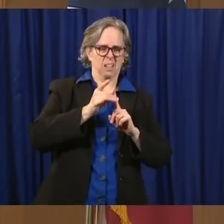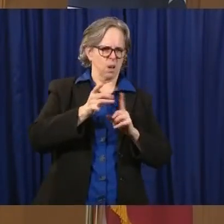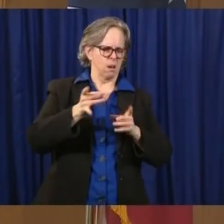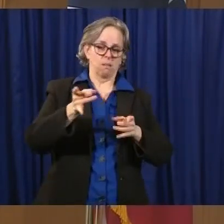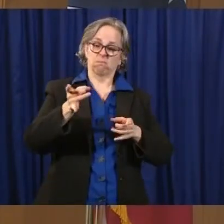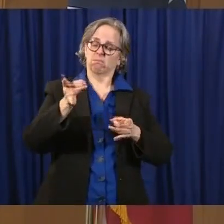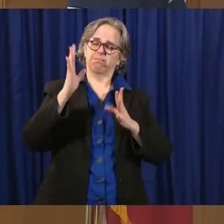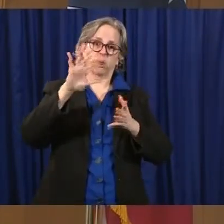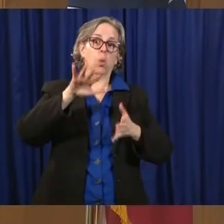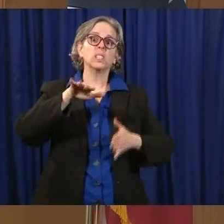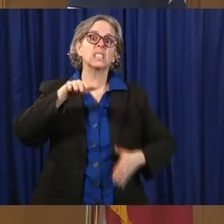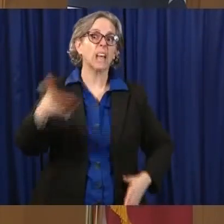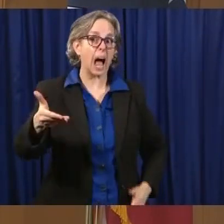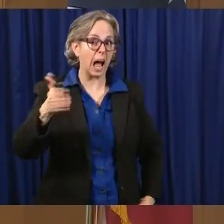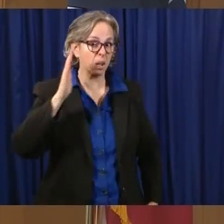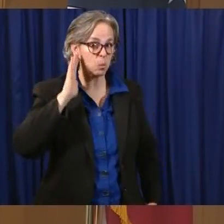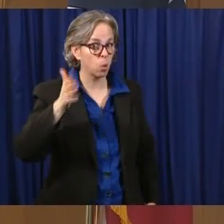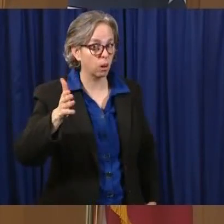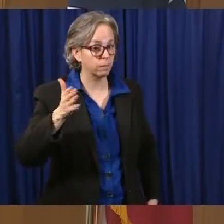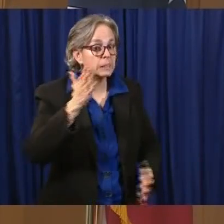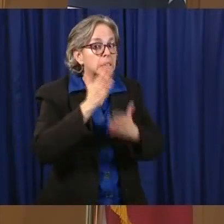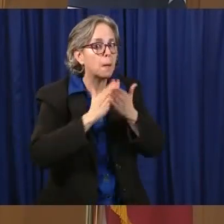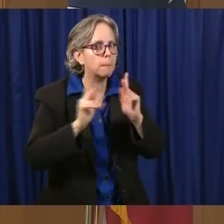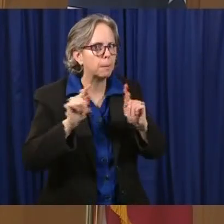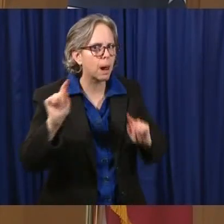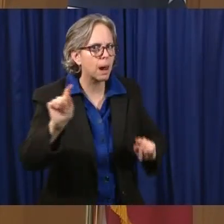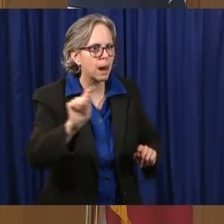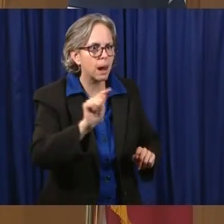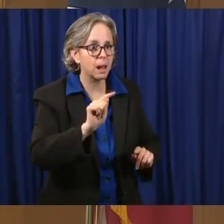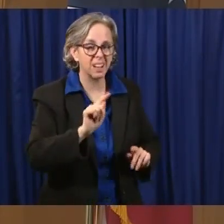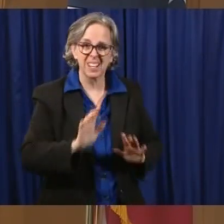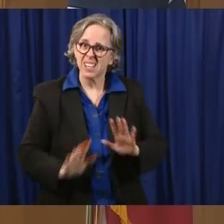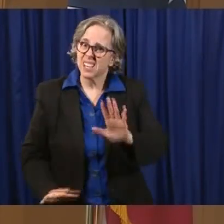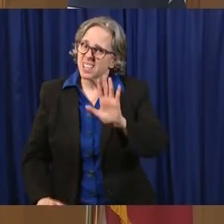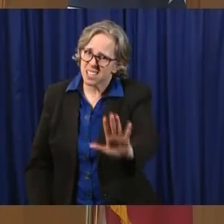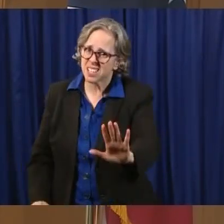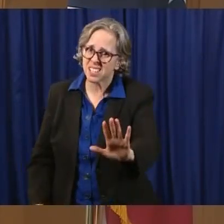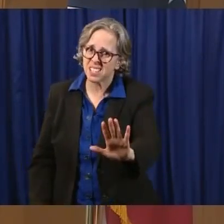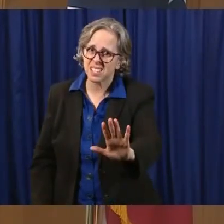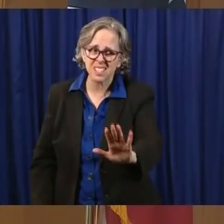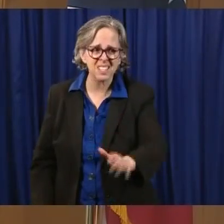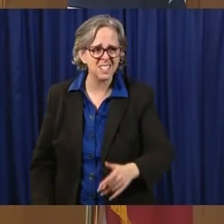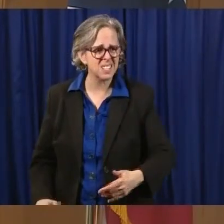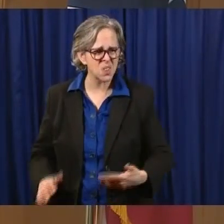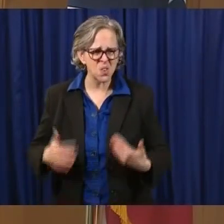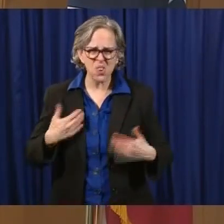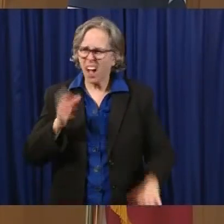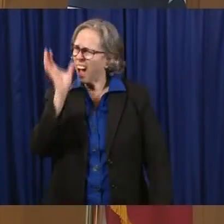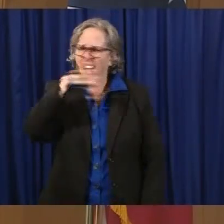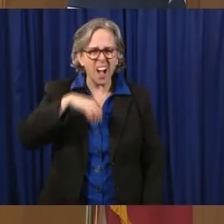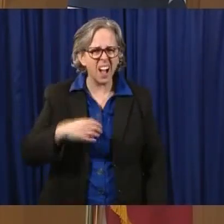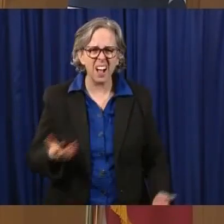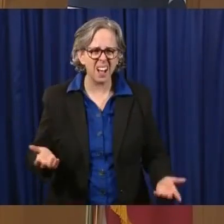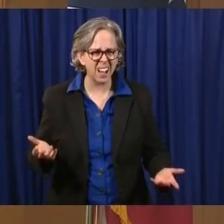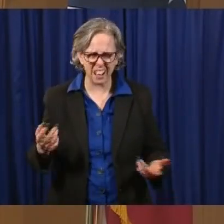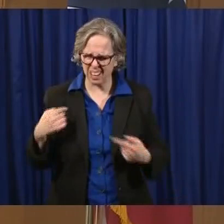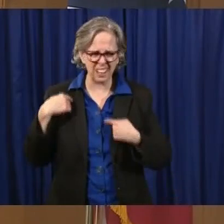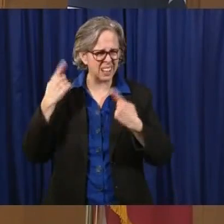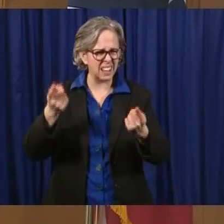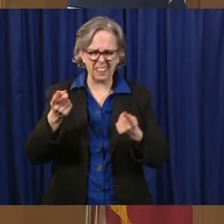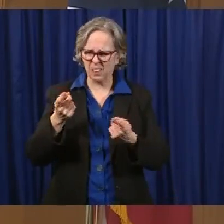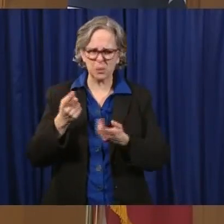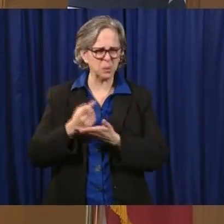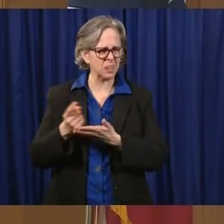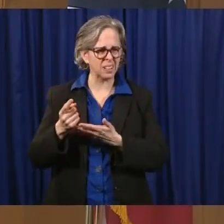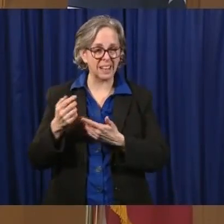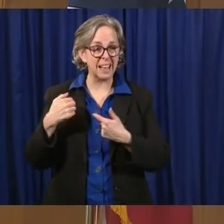You know, it is odd that, you know, we look at, for the last week, and we think there's good news, and